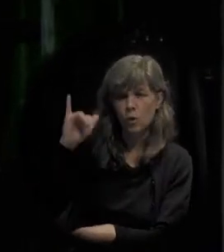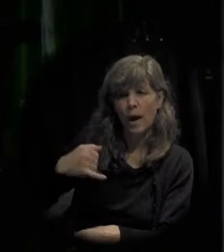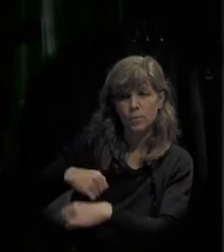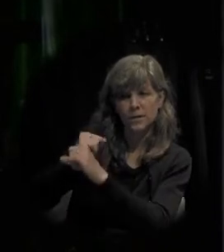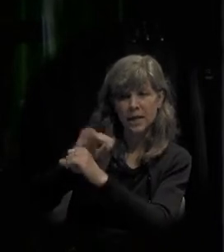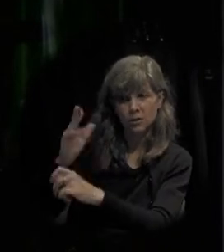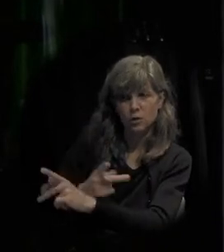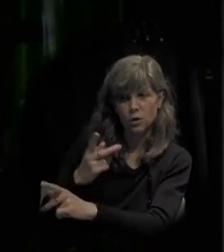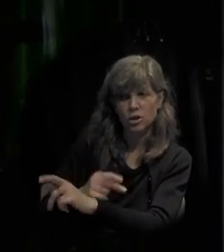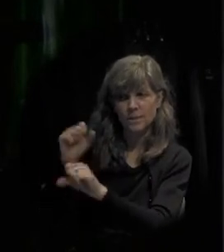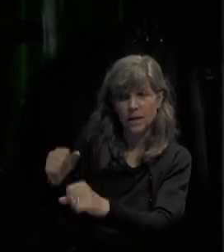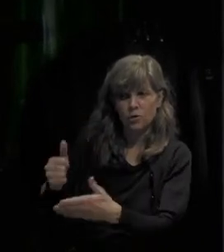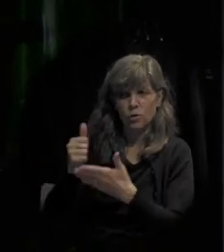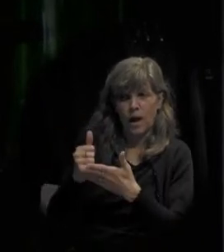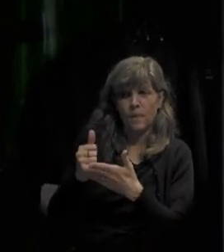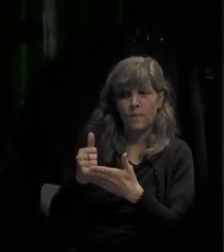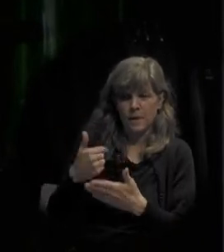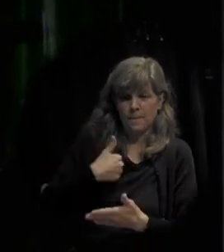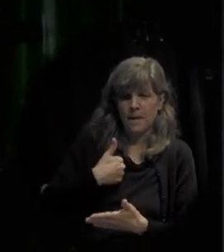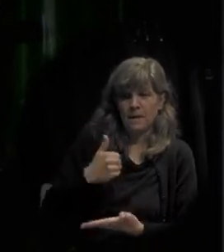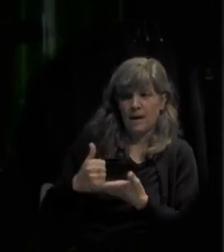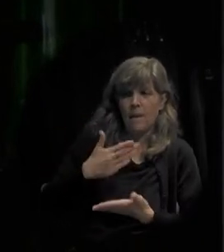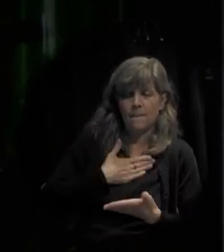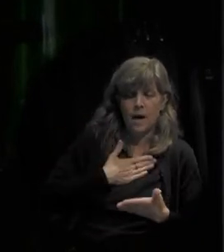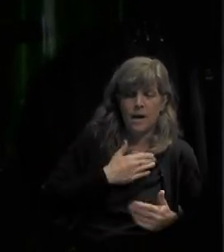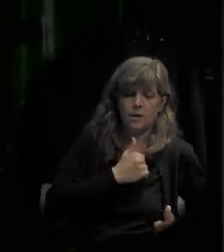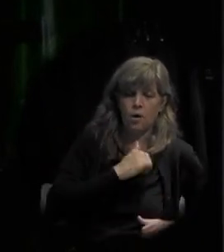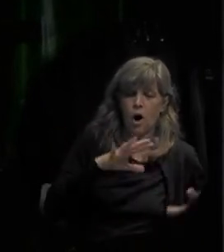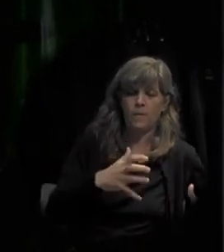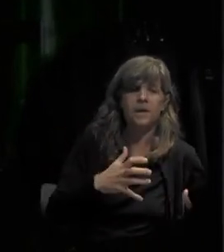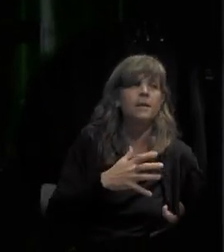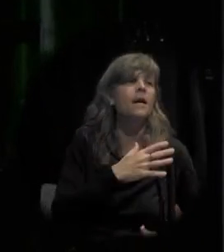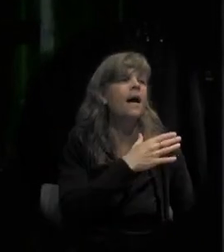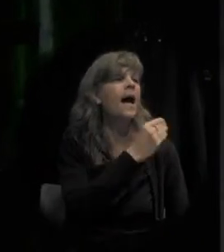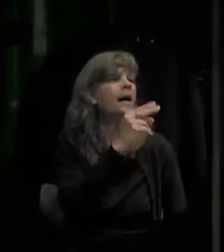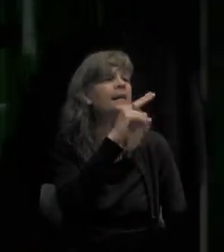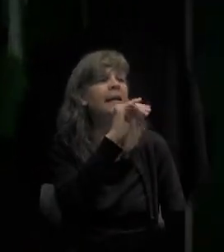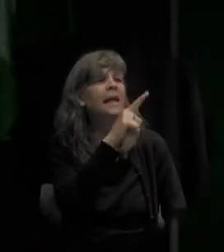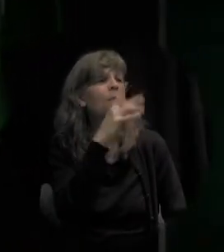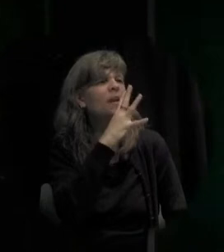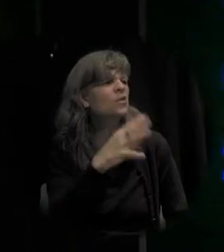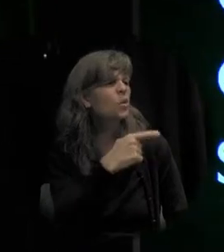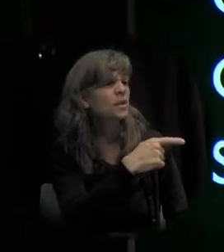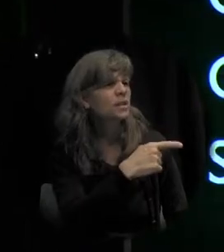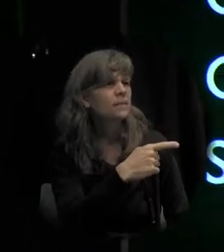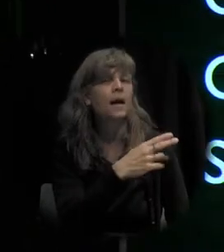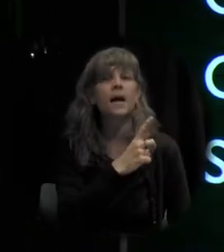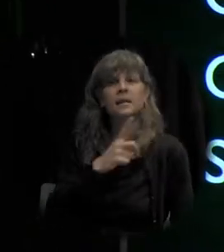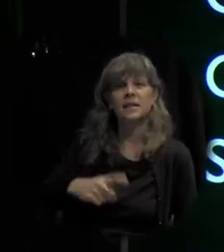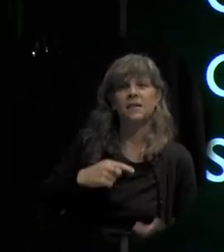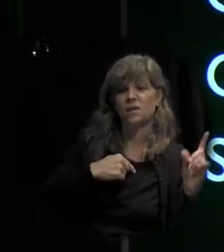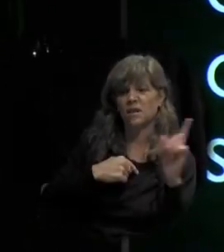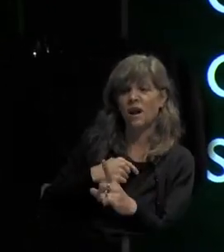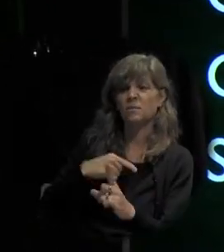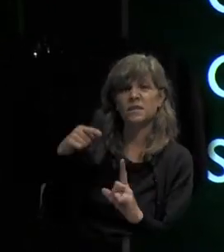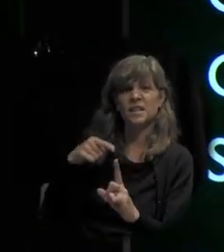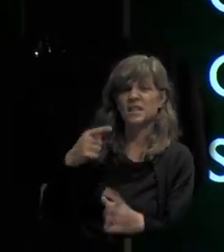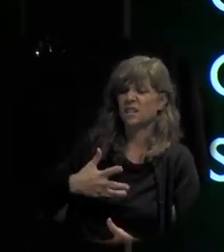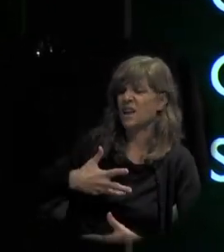help us out a little bit here? And Nabal totally dismisses him. David is so angry, he's going to come and destroy Nabal and his